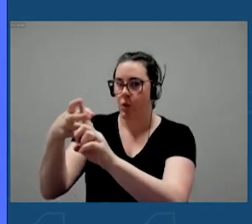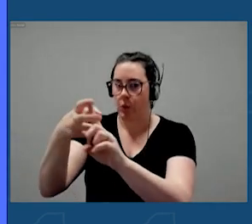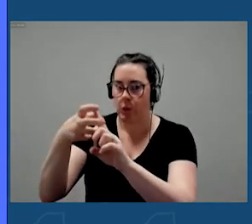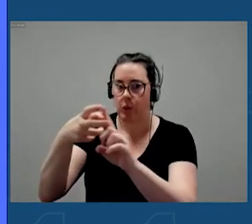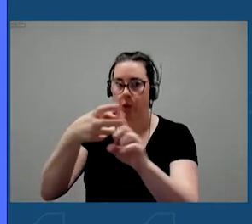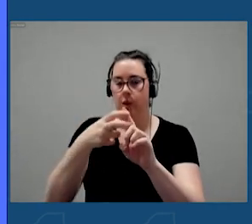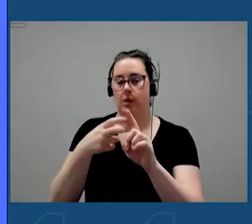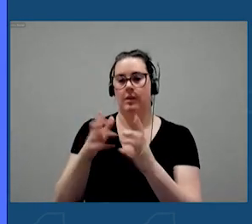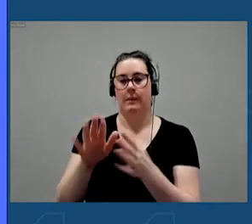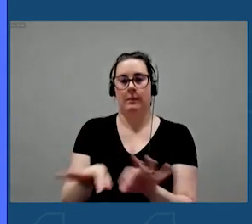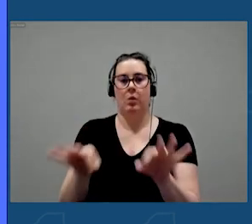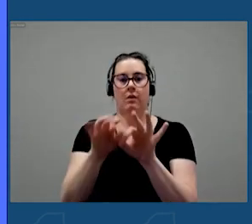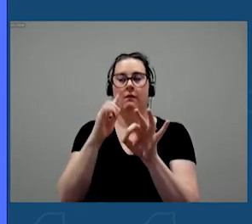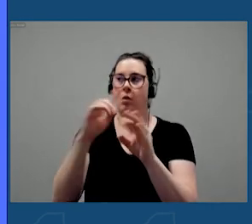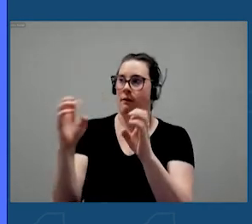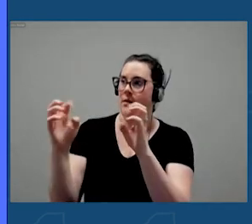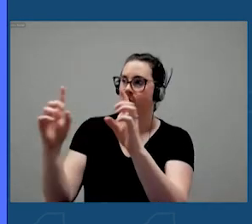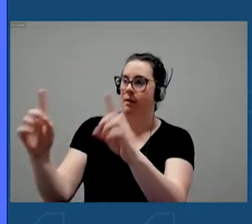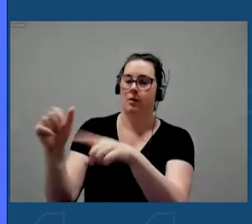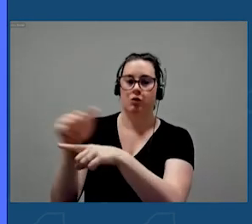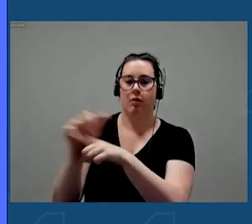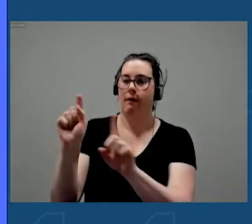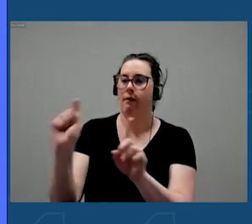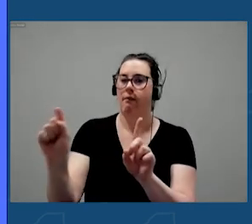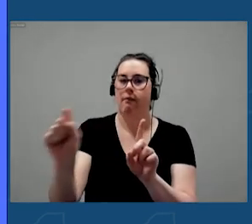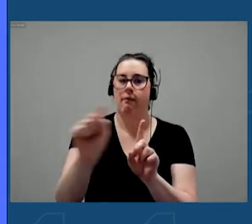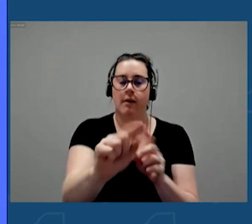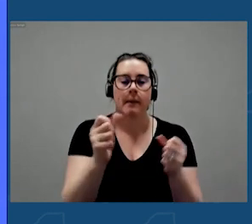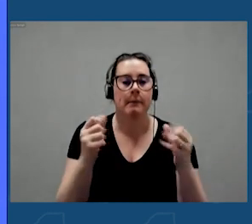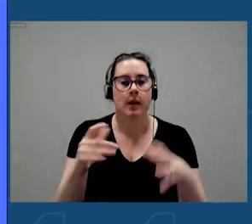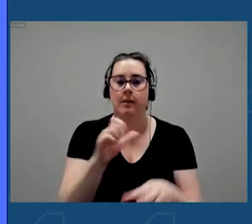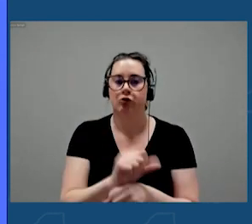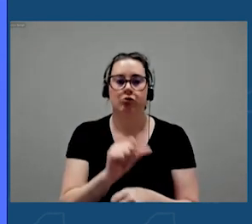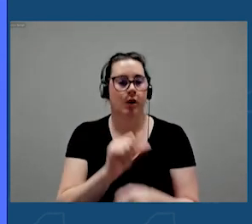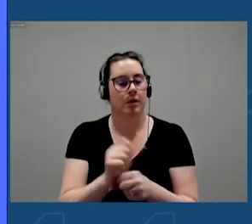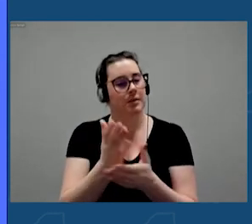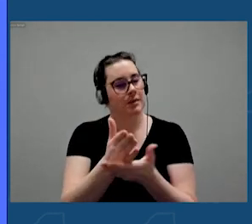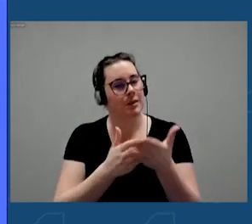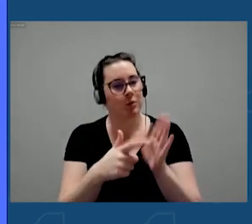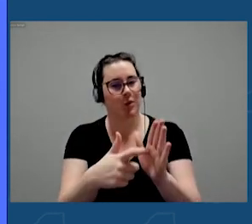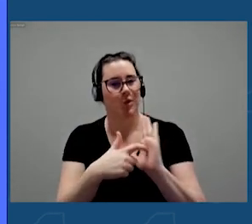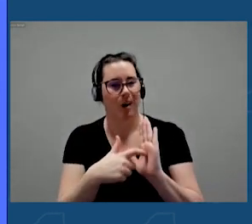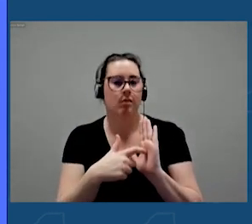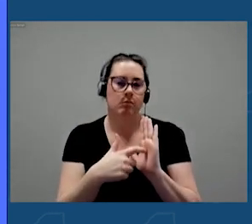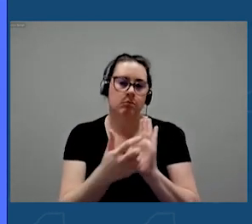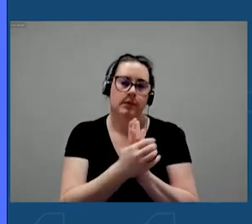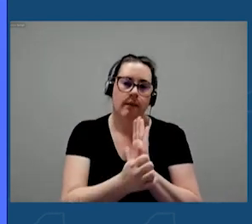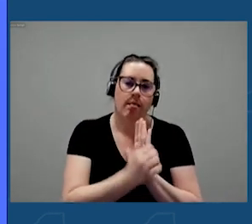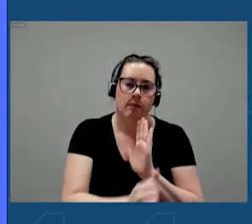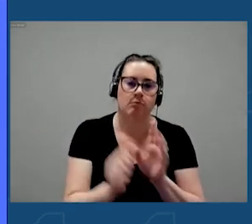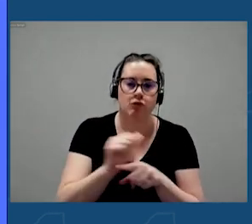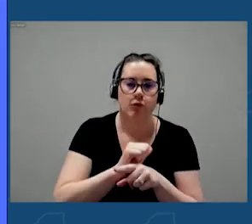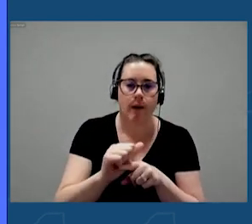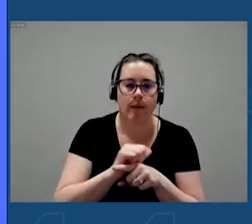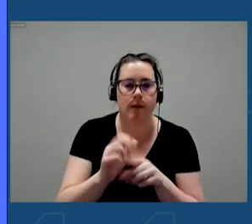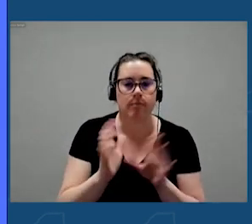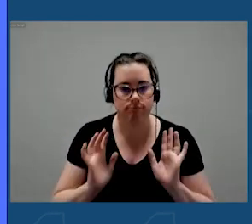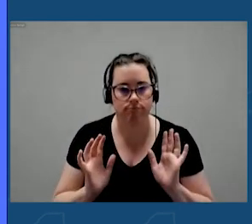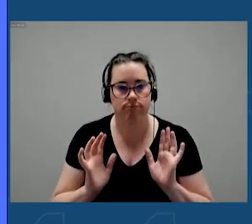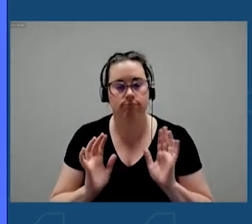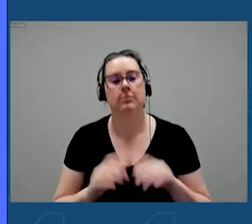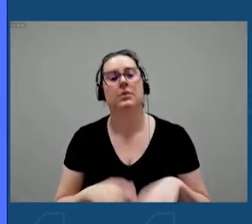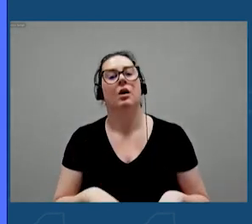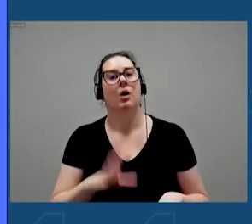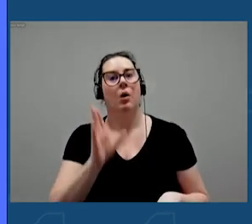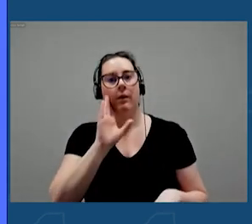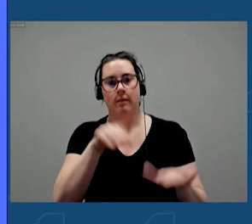and the training. So a lot of these jobs, some require a couple years of skills, a couple years of job training. So we're going into